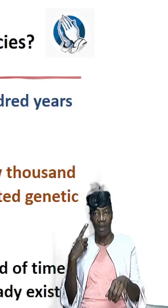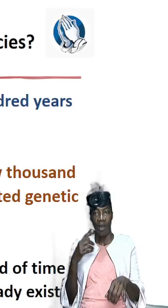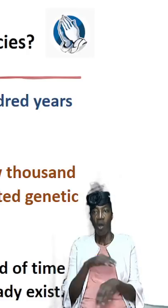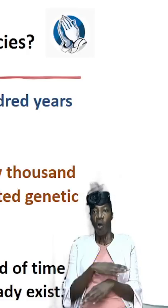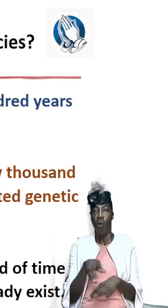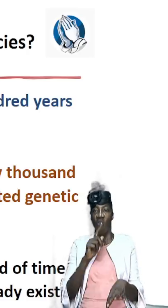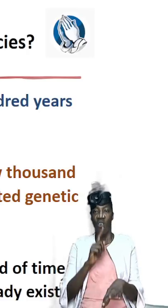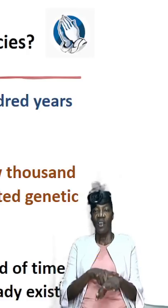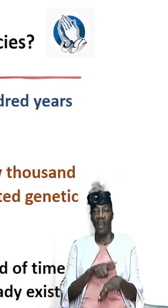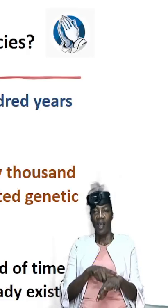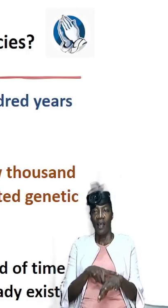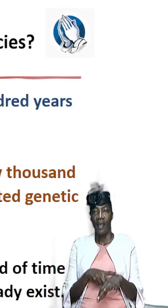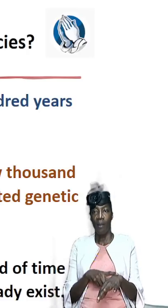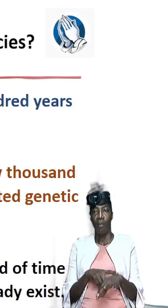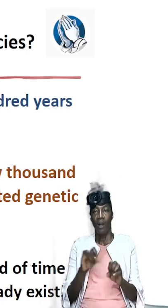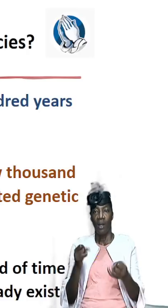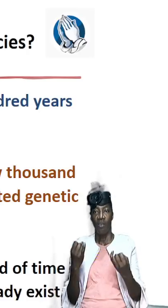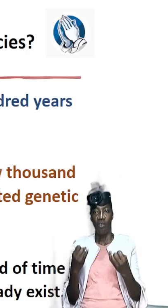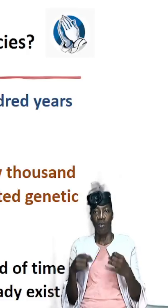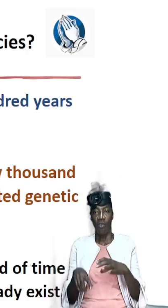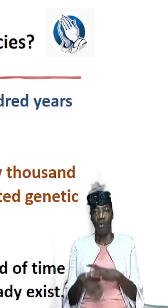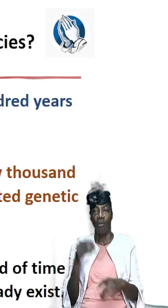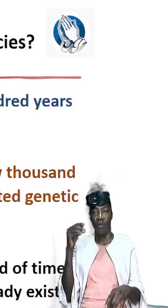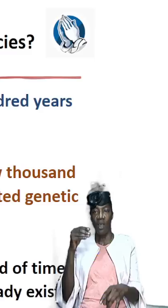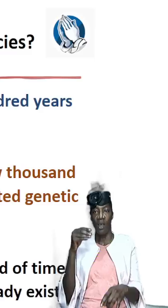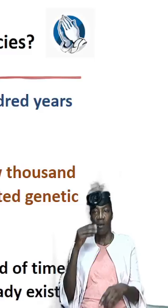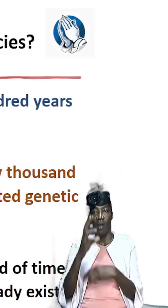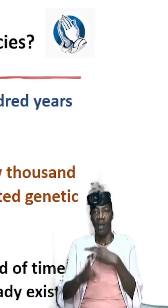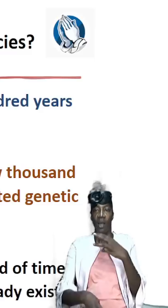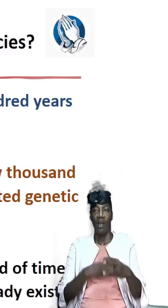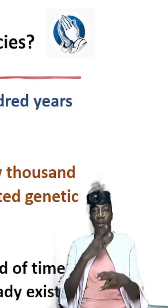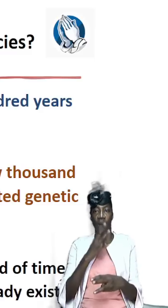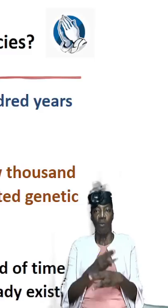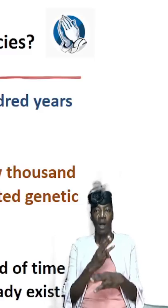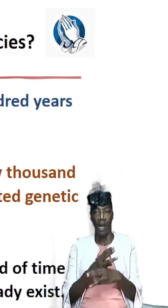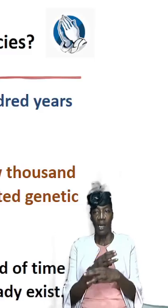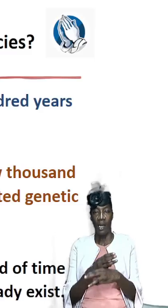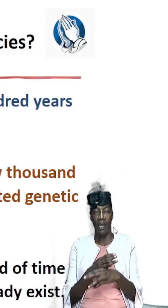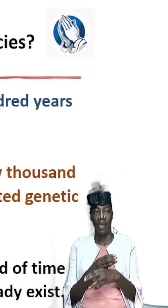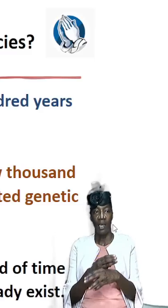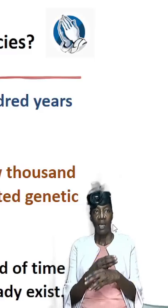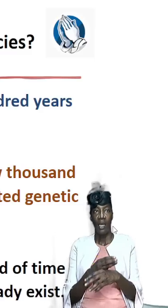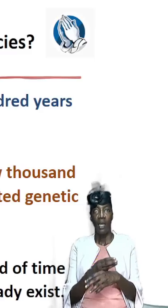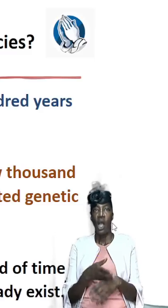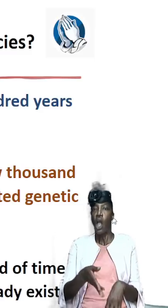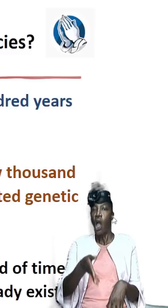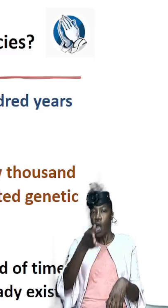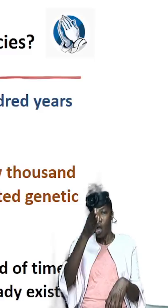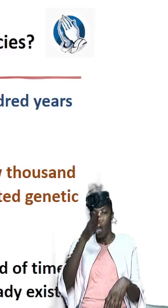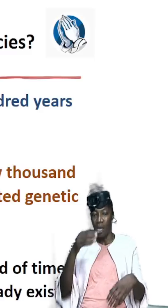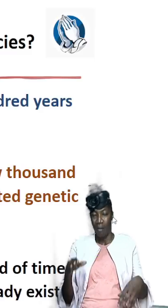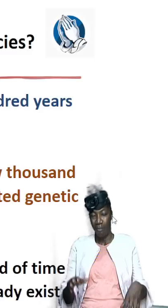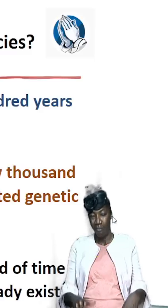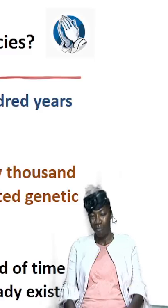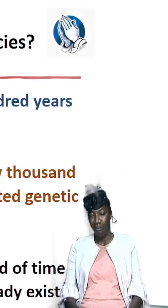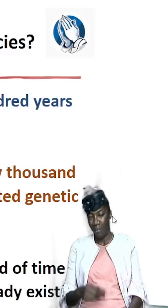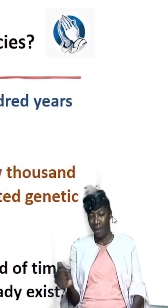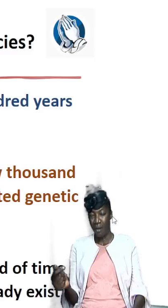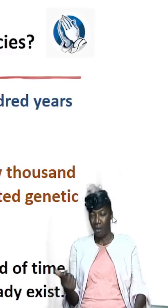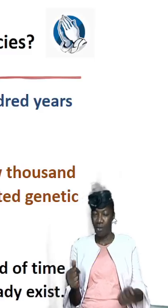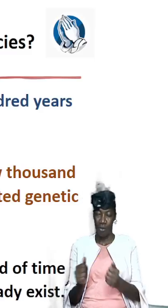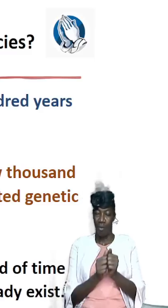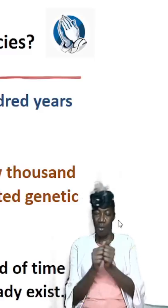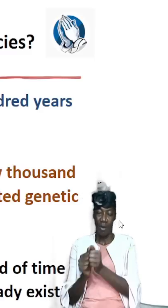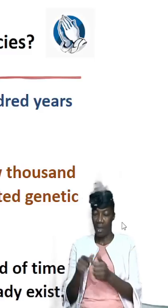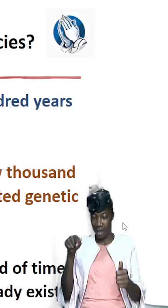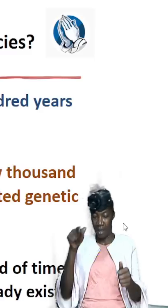time, just out there in the wild, you dogs getting together with this one, that one over there,